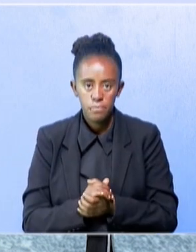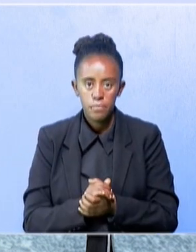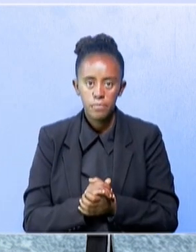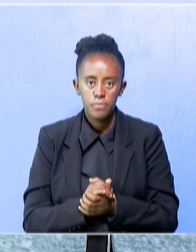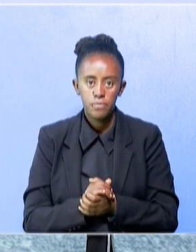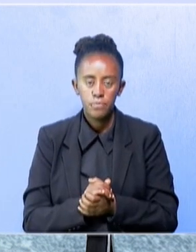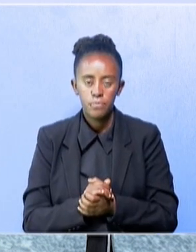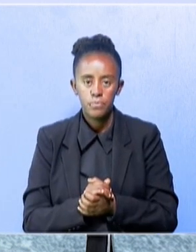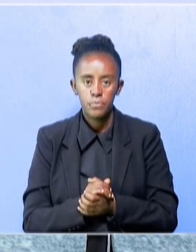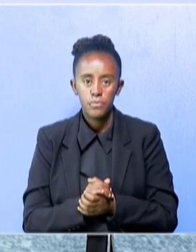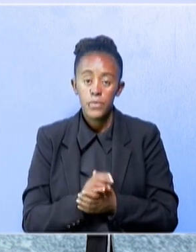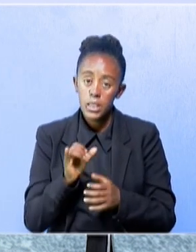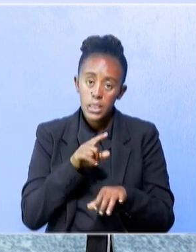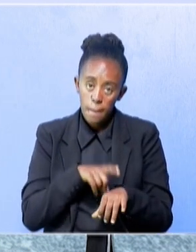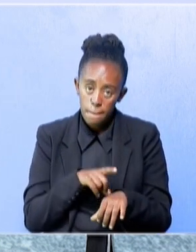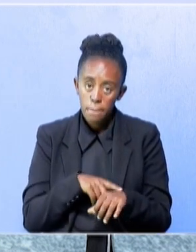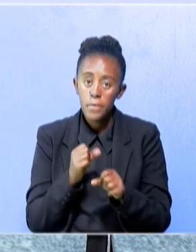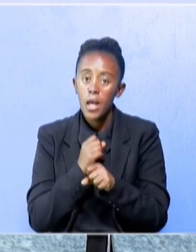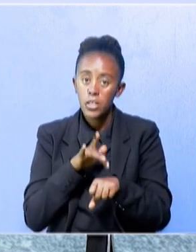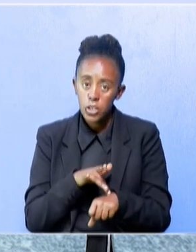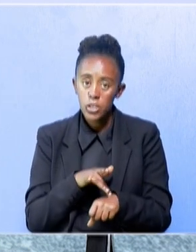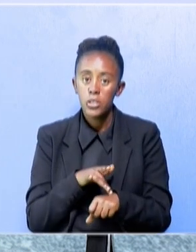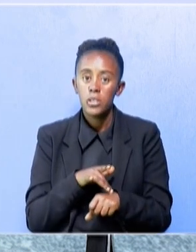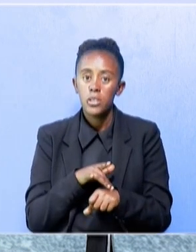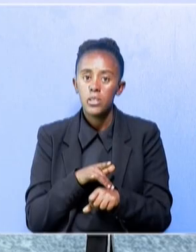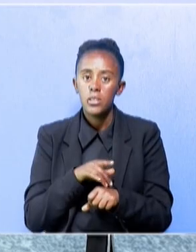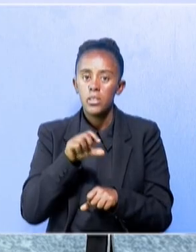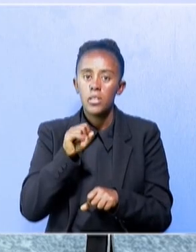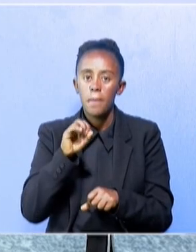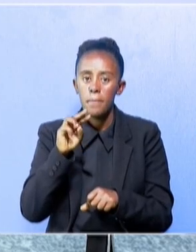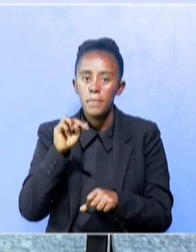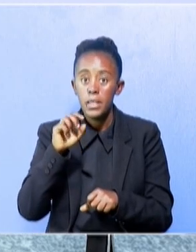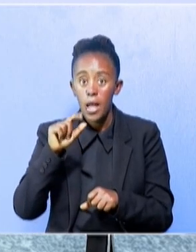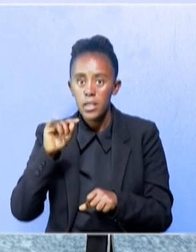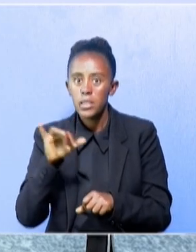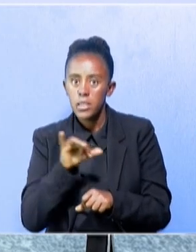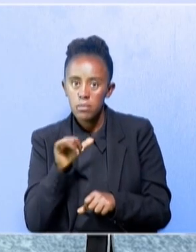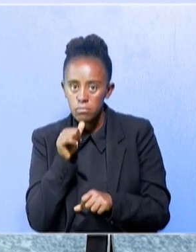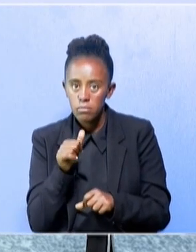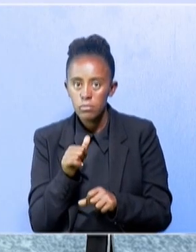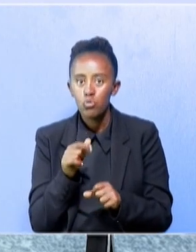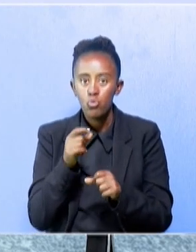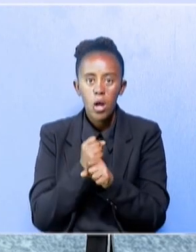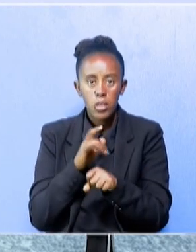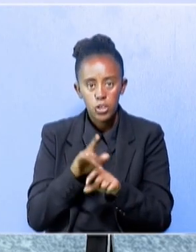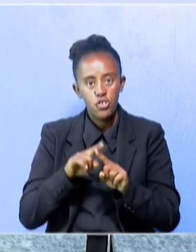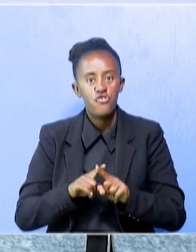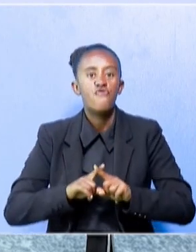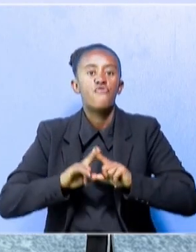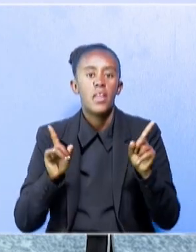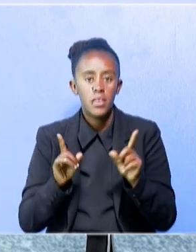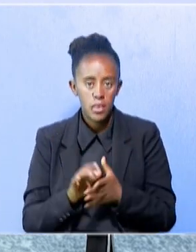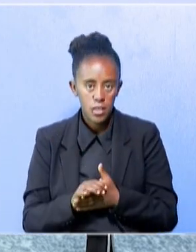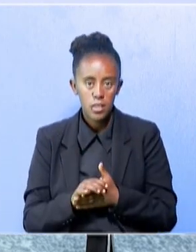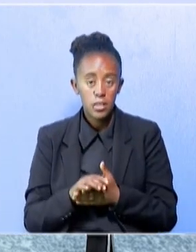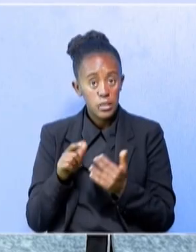At the same time, the action is not simultaneously the same. That's why, because your action is different. In